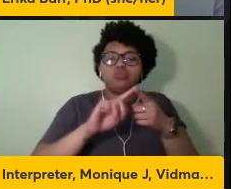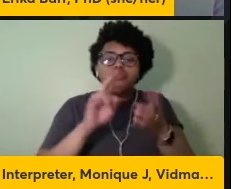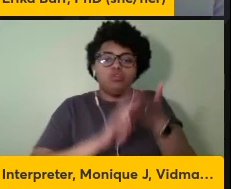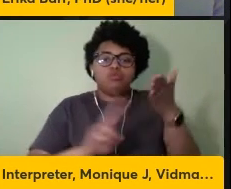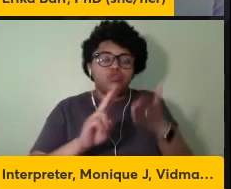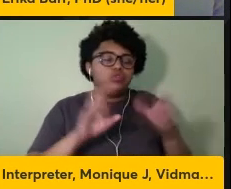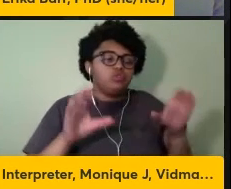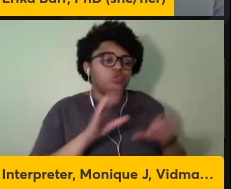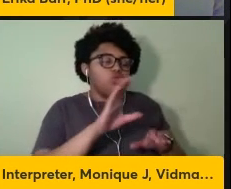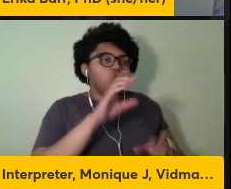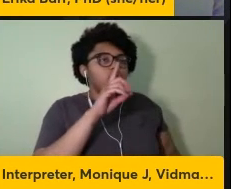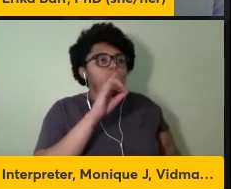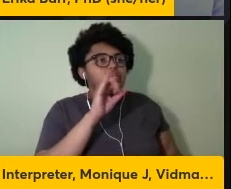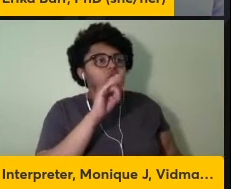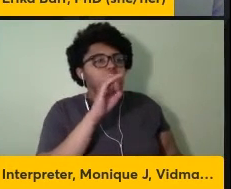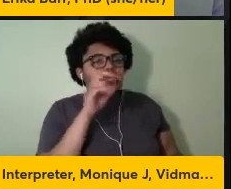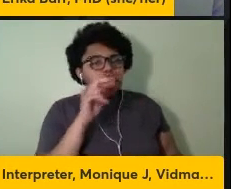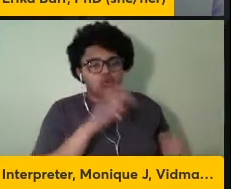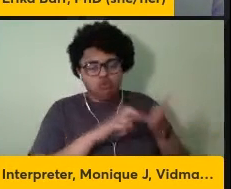your dissertation research.